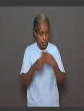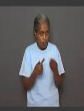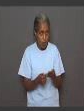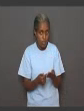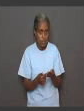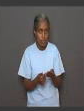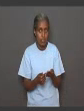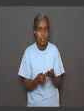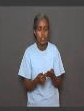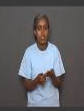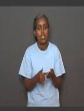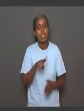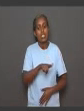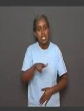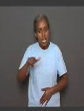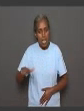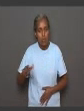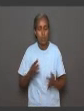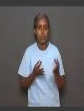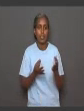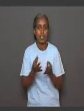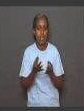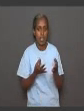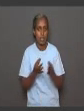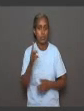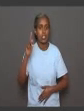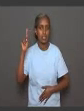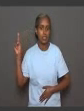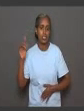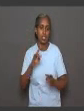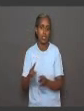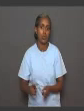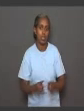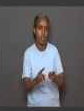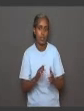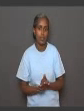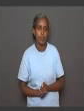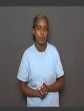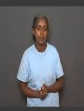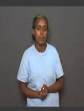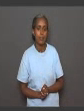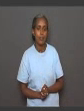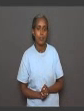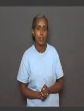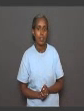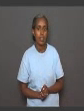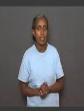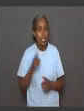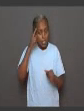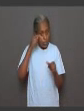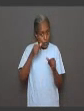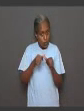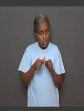Therefore, the line will be expressed this way. Notice